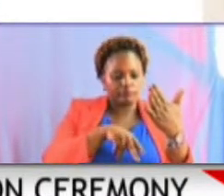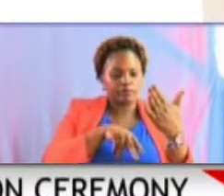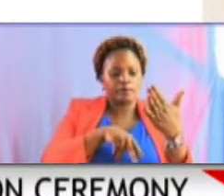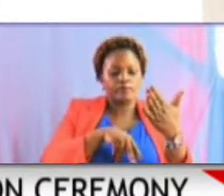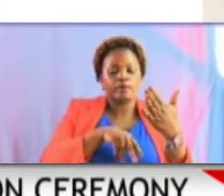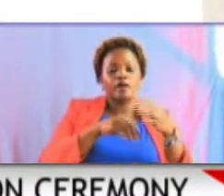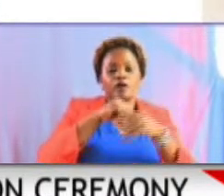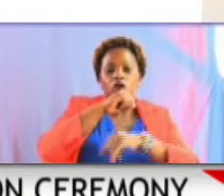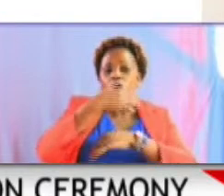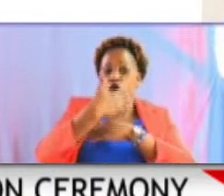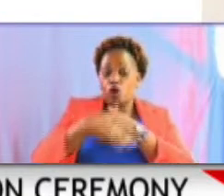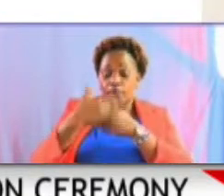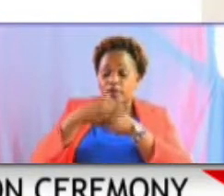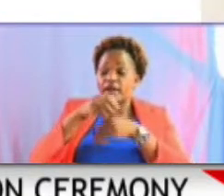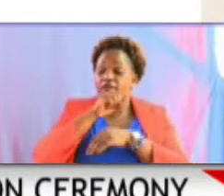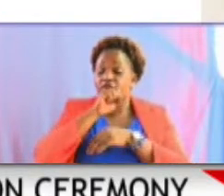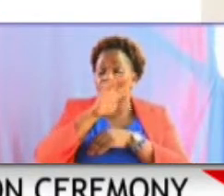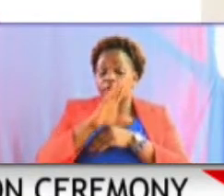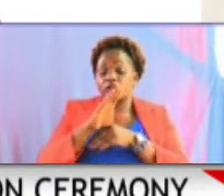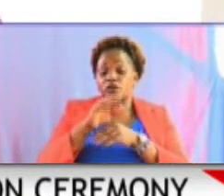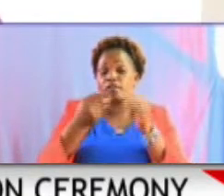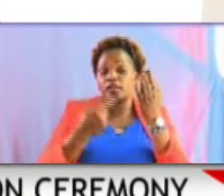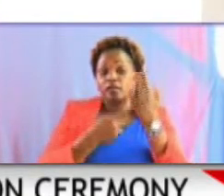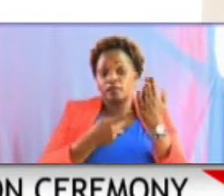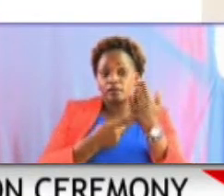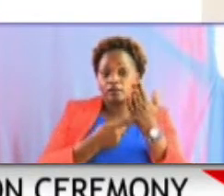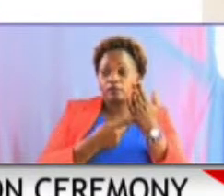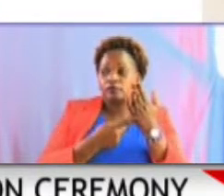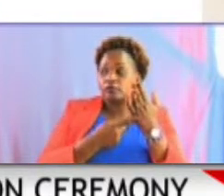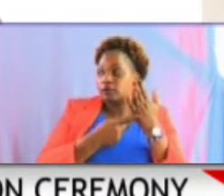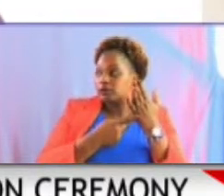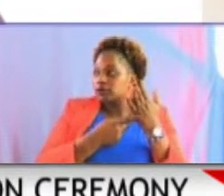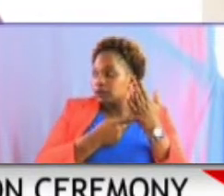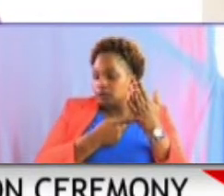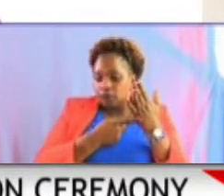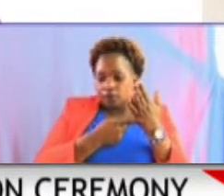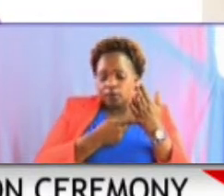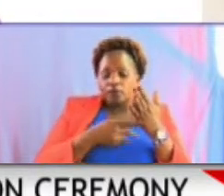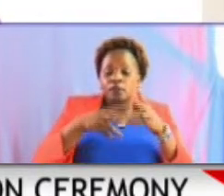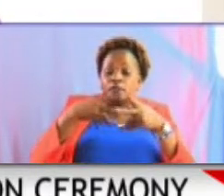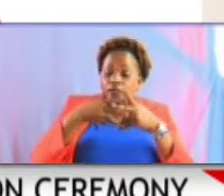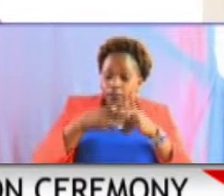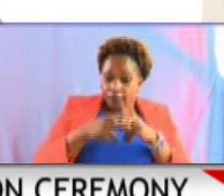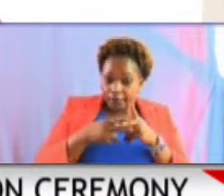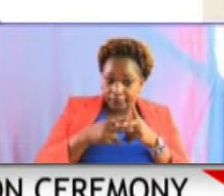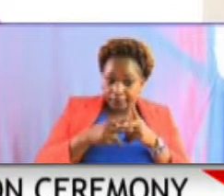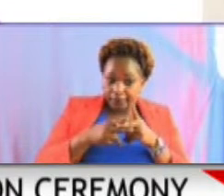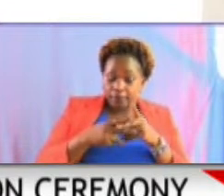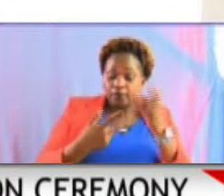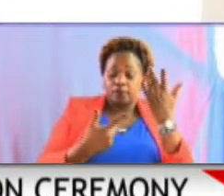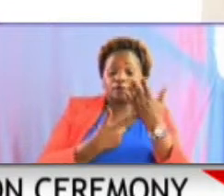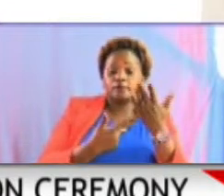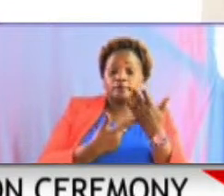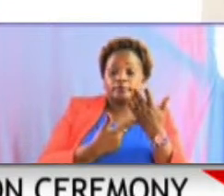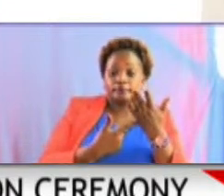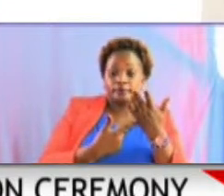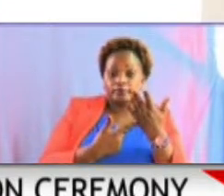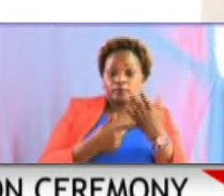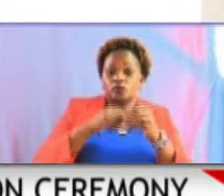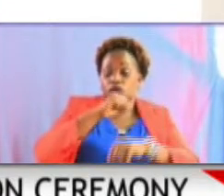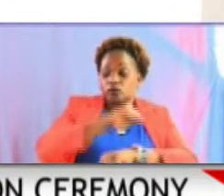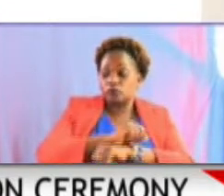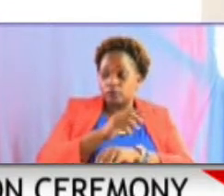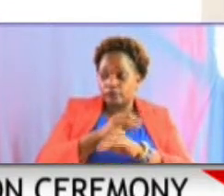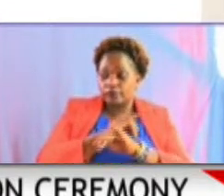of Computing and Information Technology, School of Engineering and Technology, School